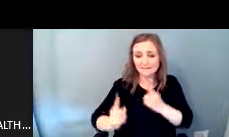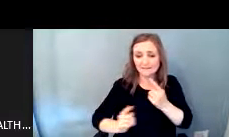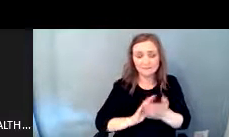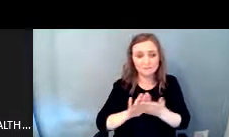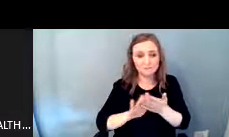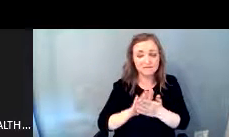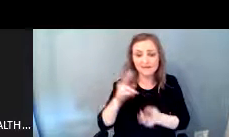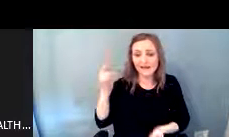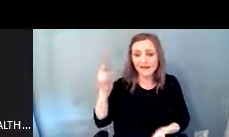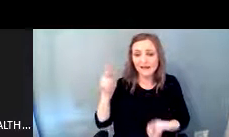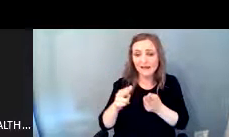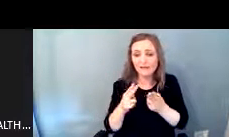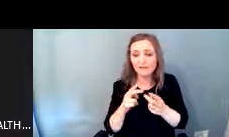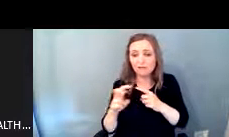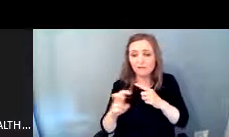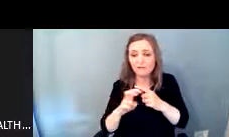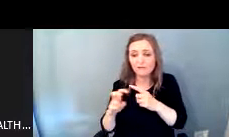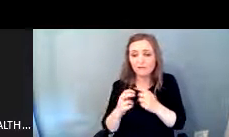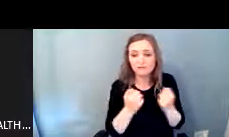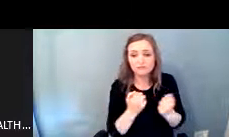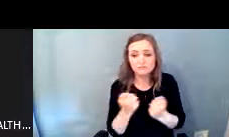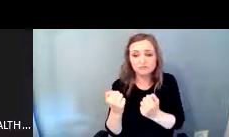Chloe?